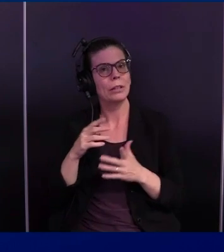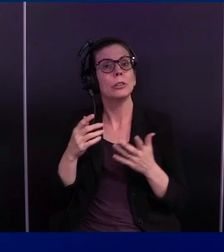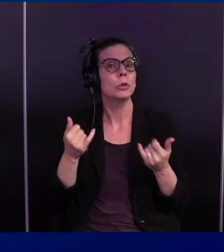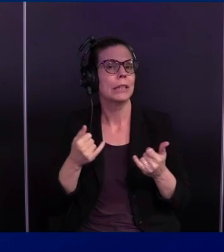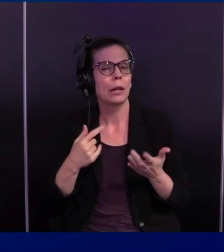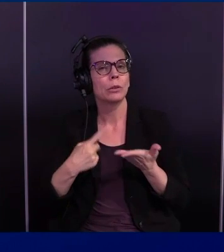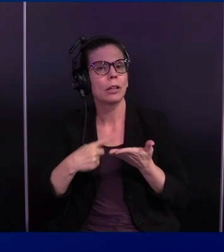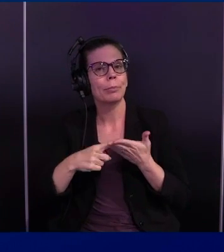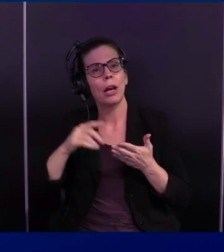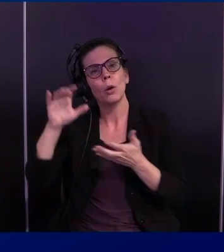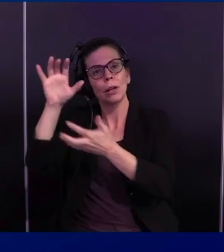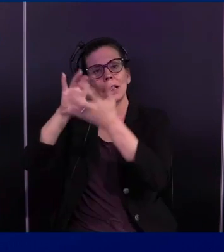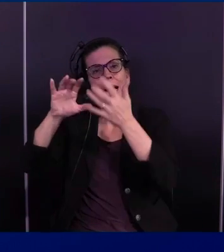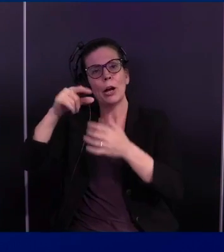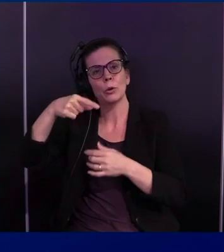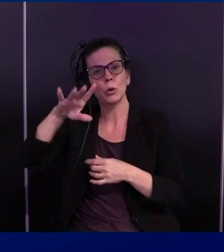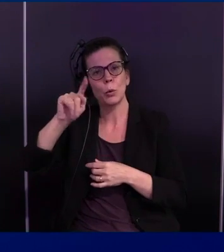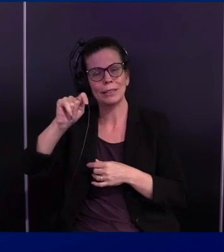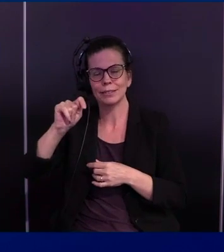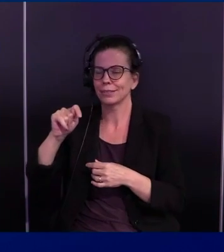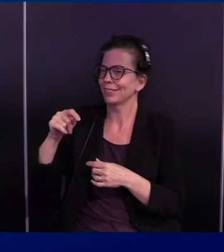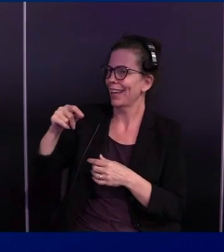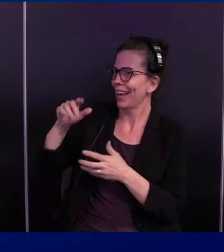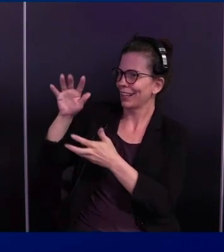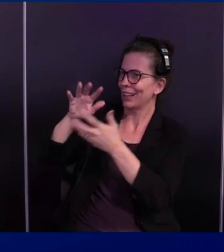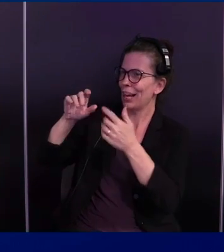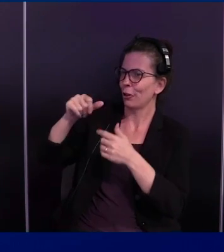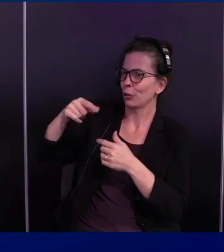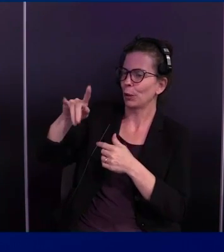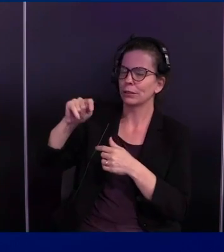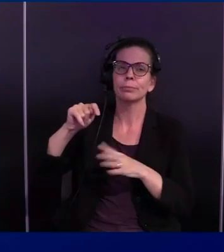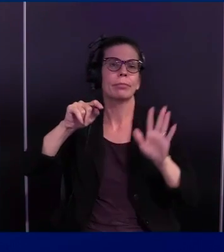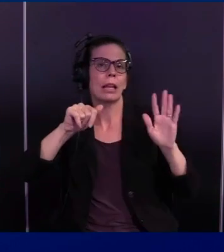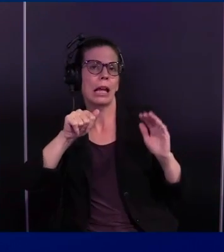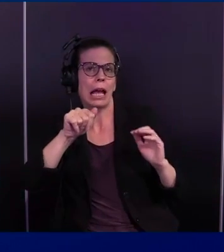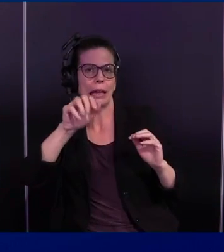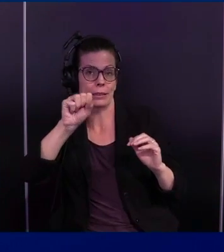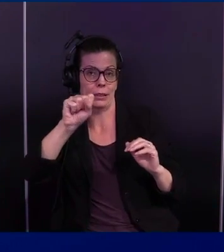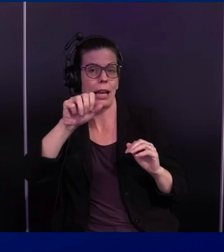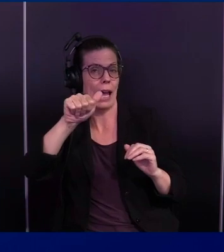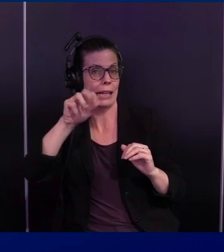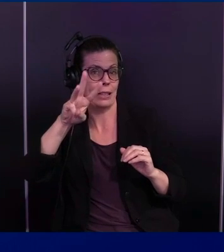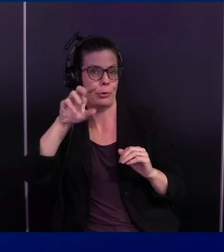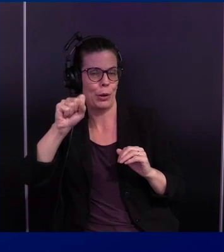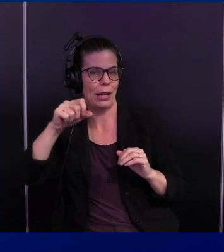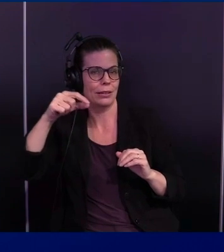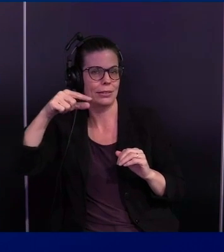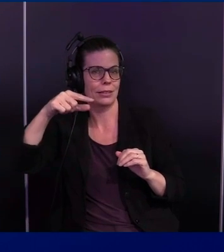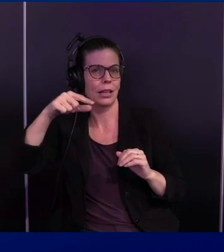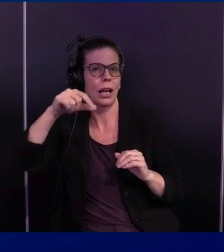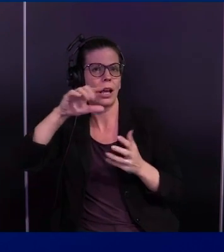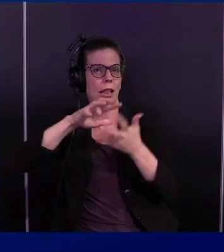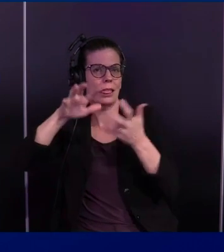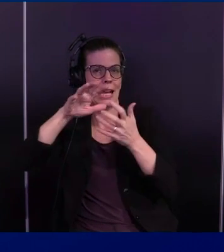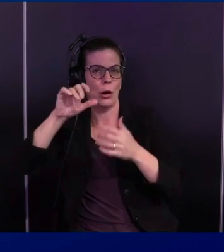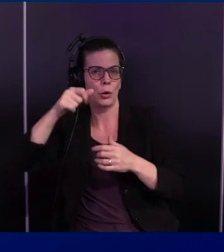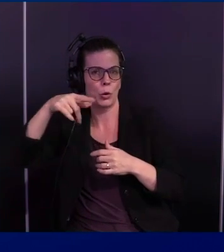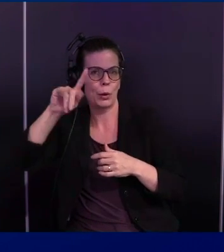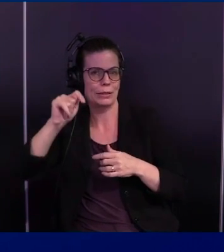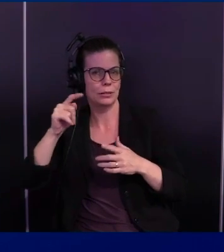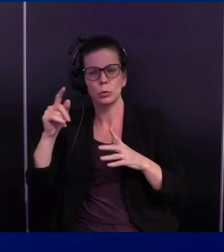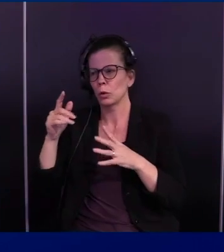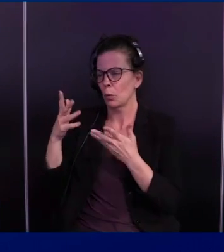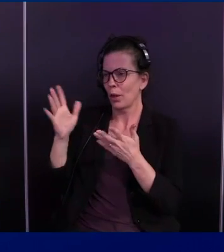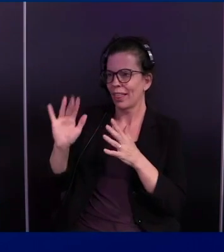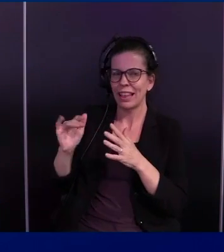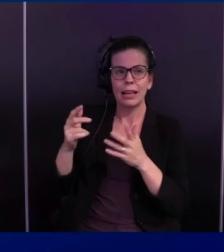talking about Cloud Quest. Cloud Quest. AWS Cloud Quest. Okay, what's Cloud Quest? Well, that's a great question. Let's go ahead and pull my screen